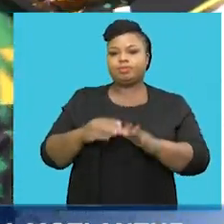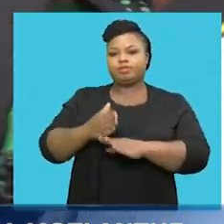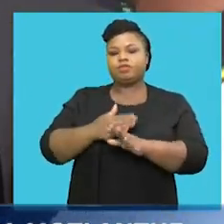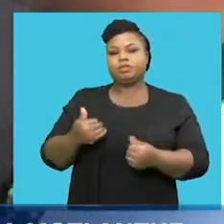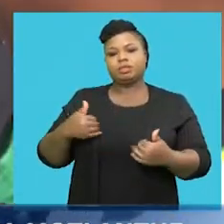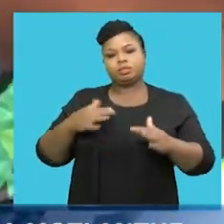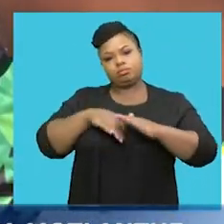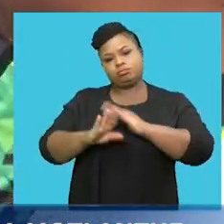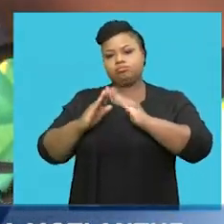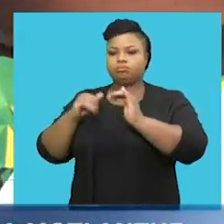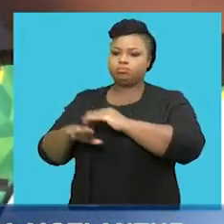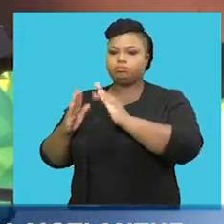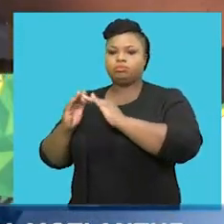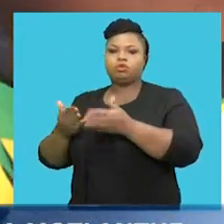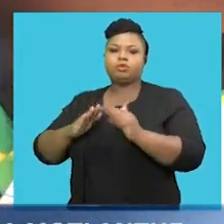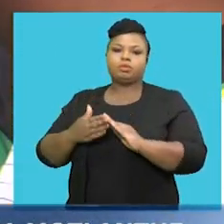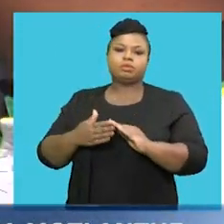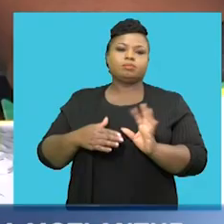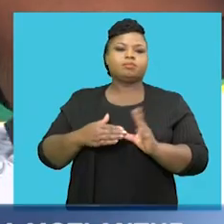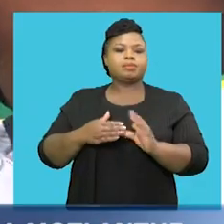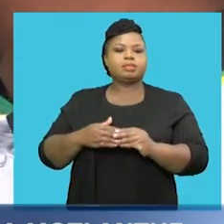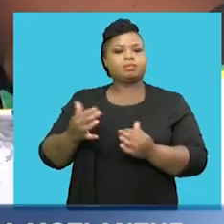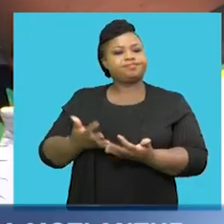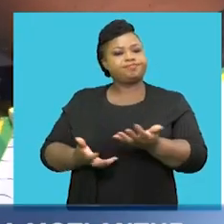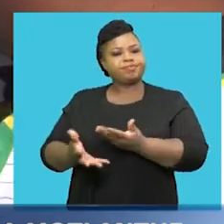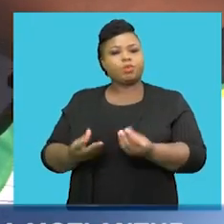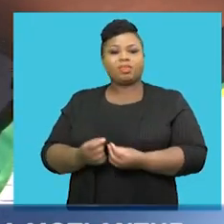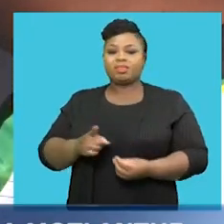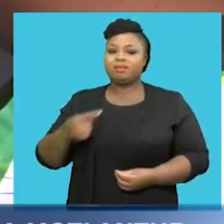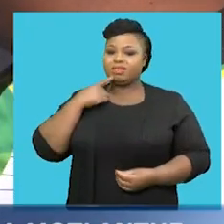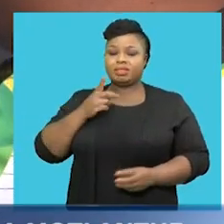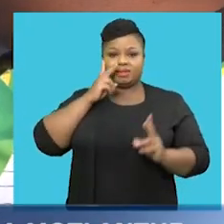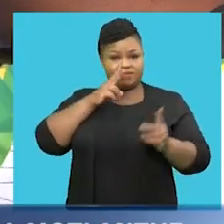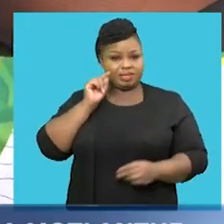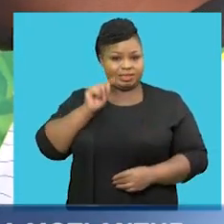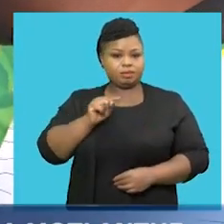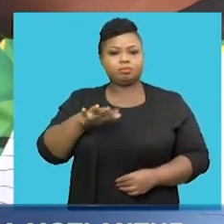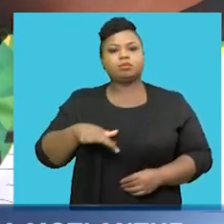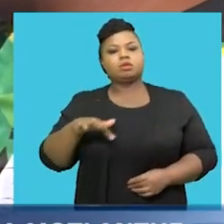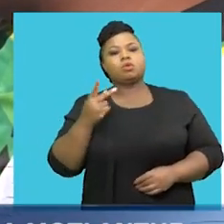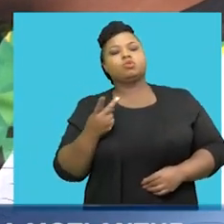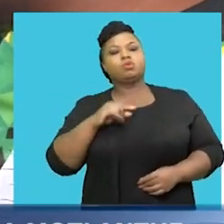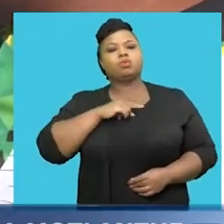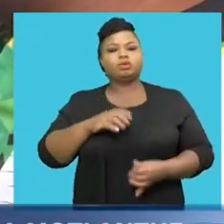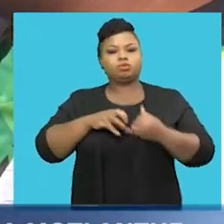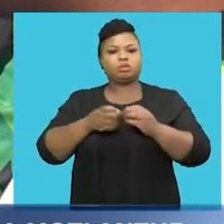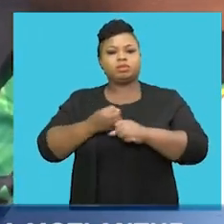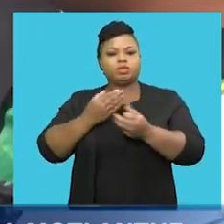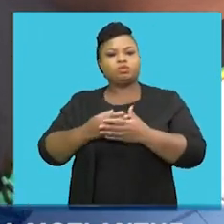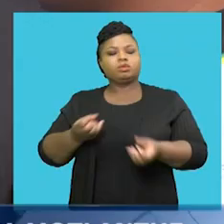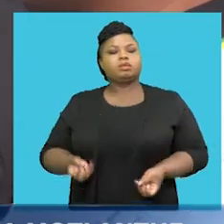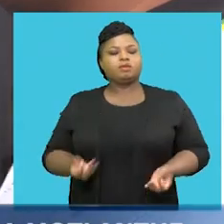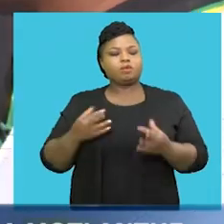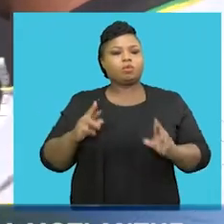ndlu nendlu ukubamba ingxoxo nabahlali esithi utyelelo lwakhe kulangingqi kukuvuselela umdla